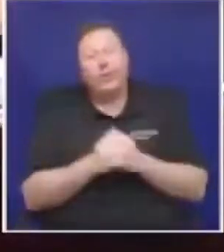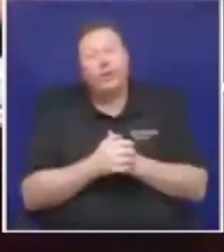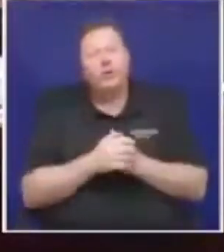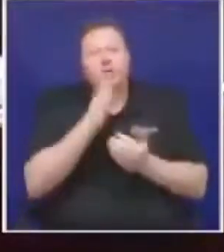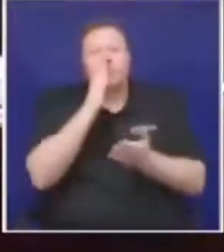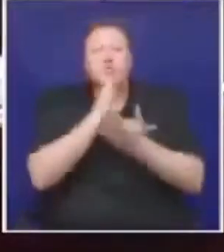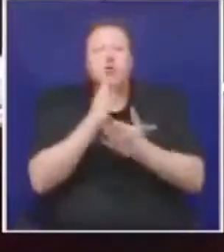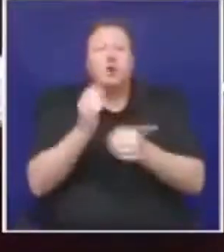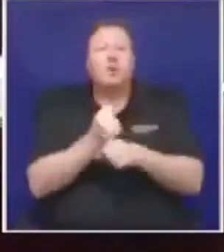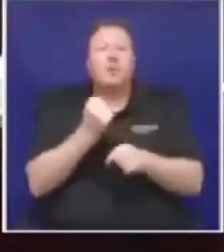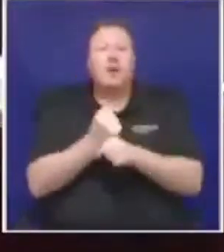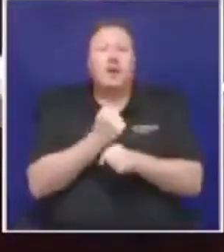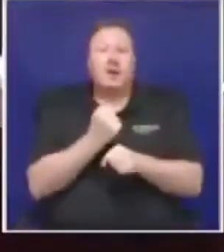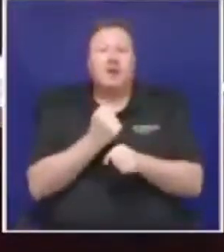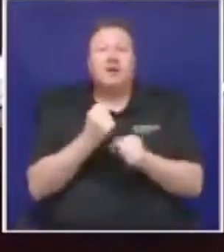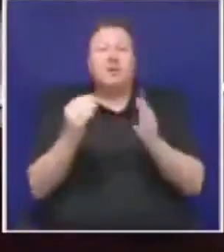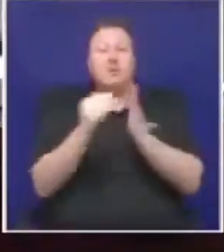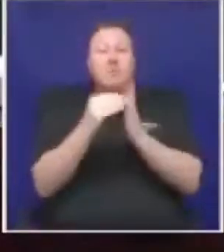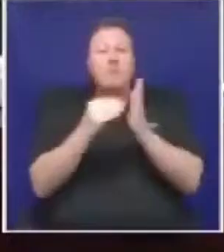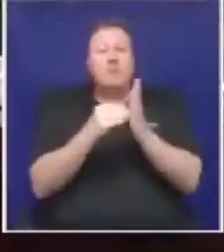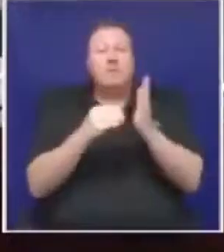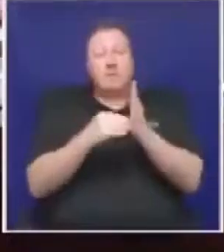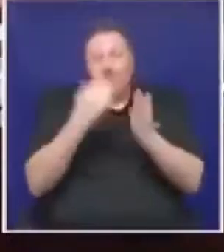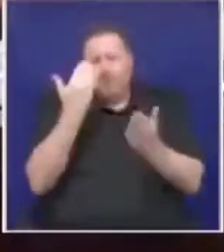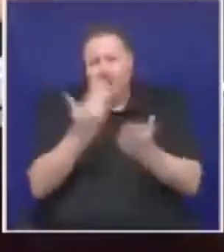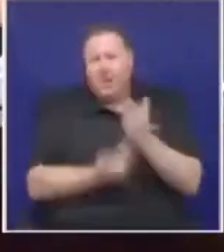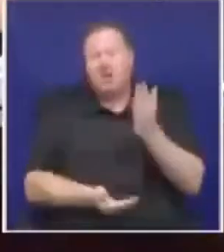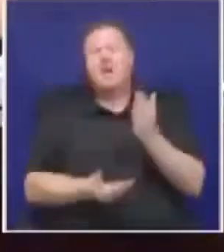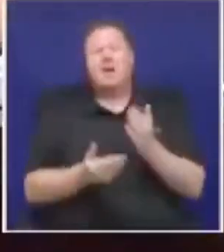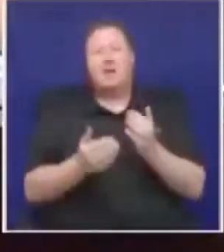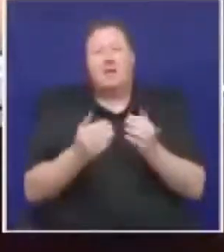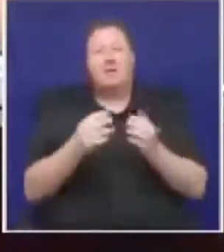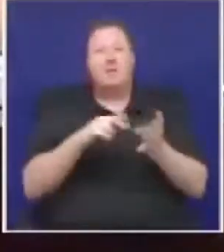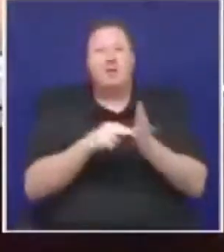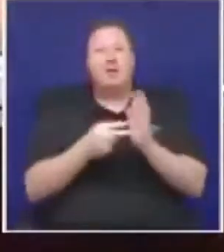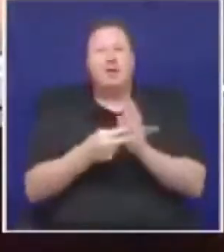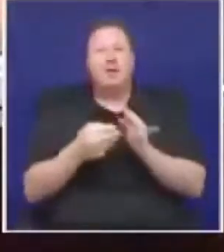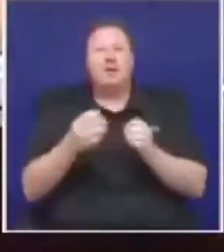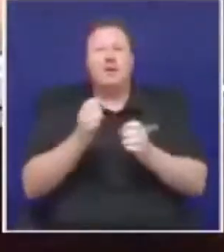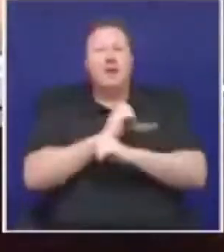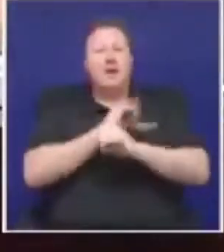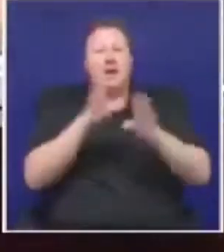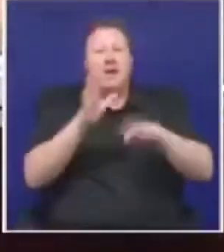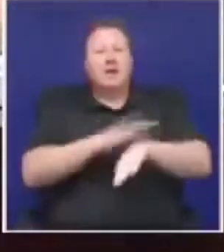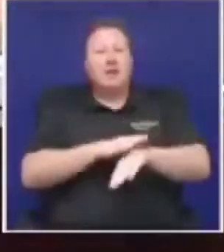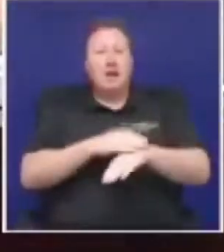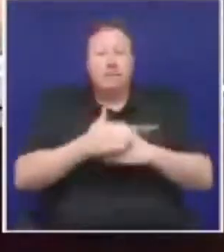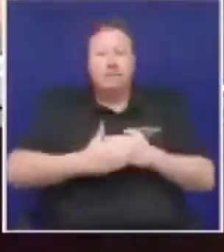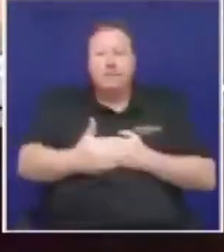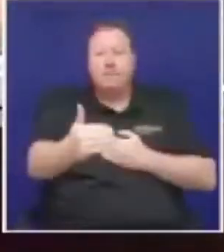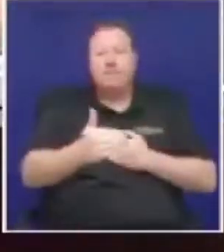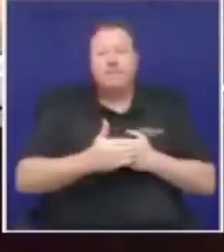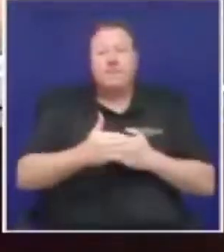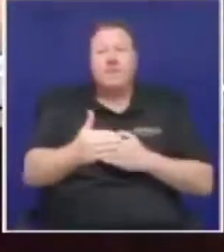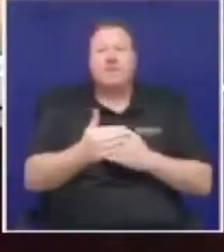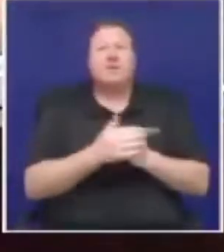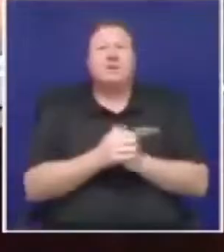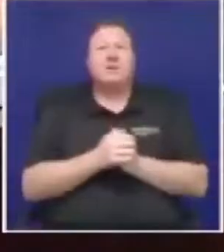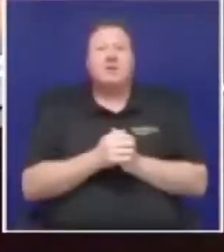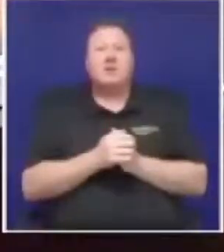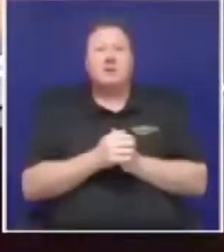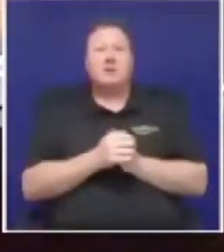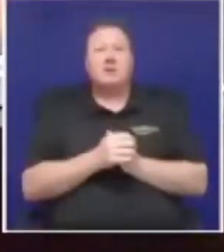it's actually an implementable plan with clear timeframes that have been put.